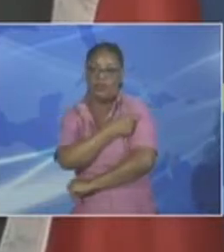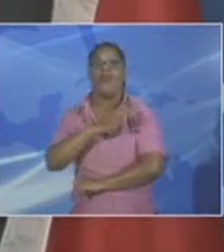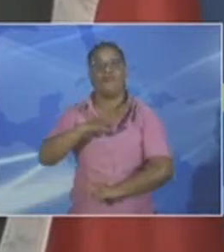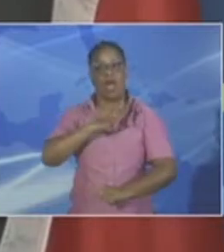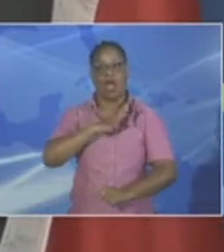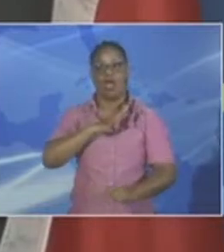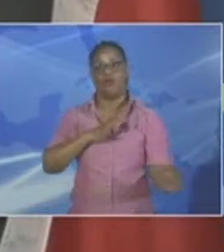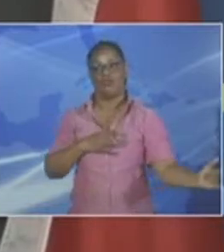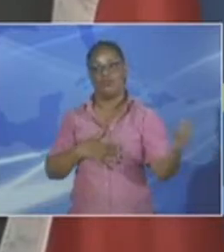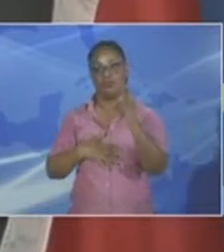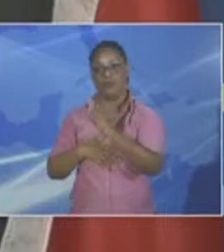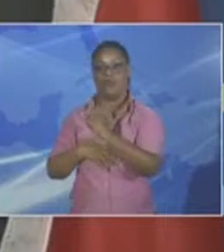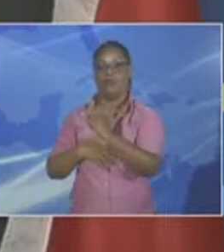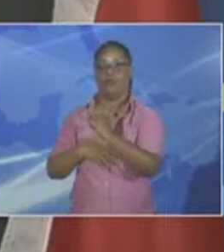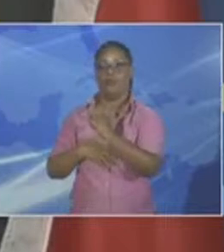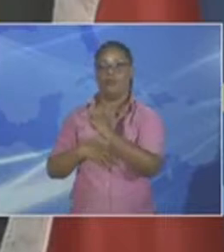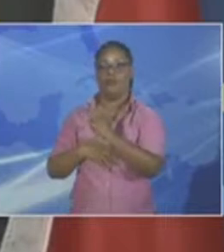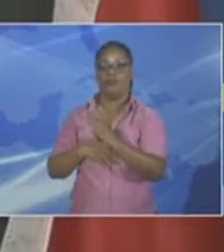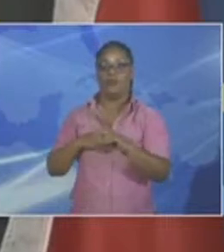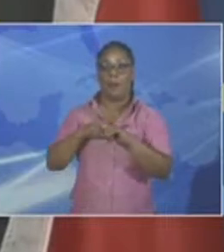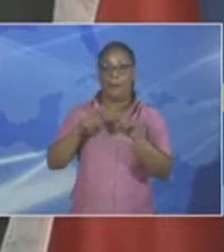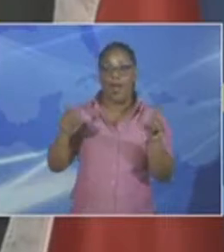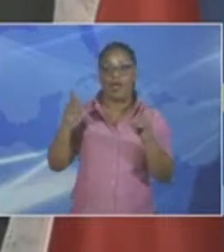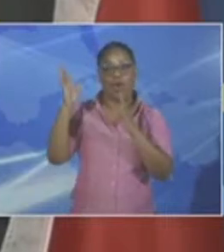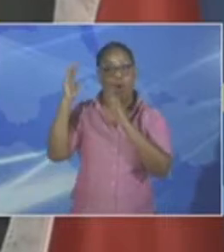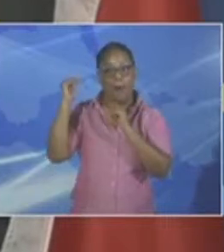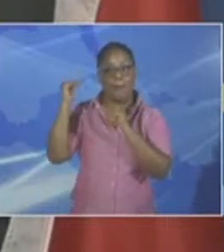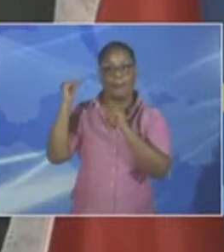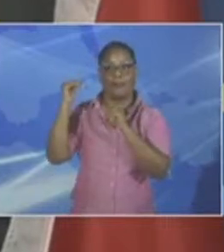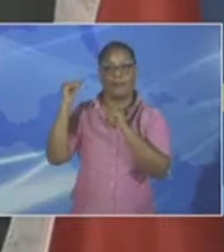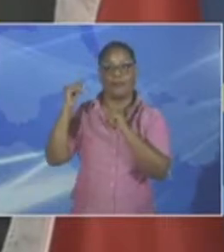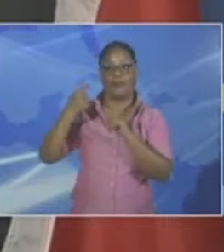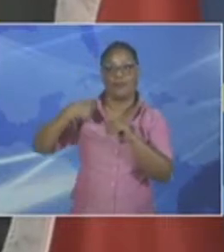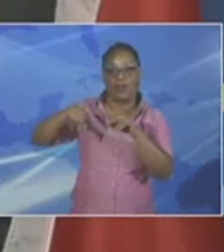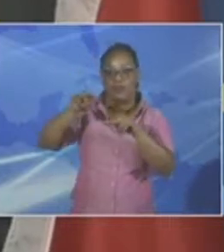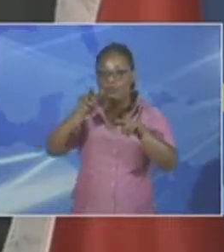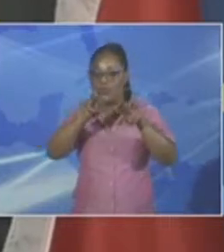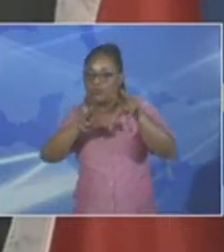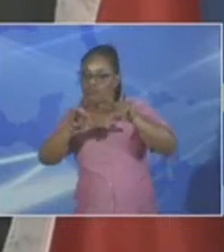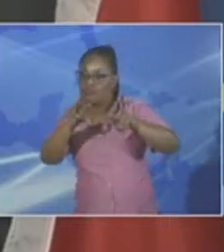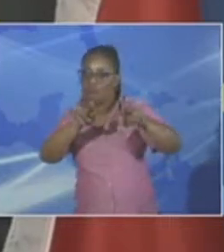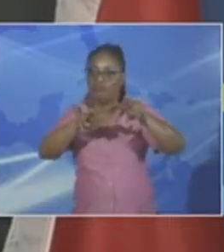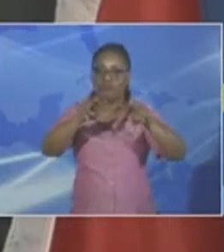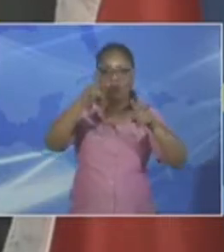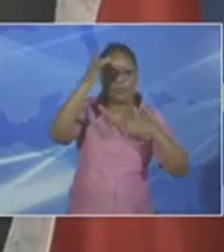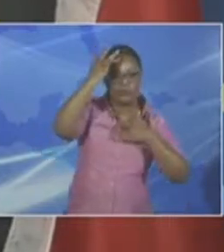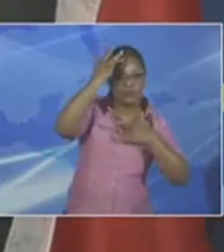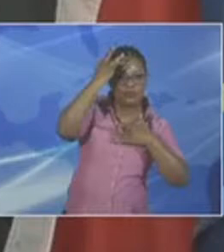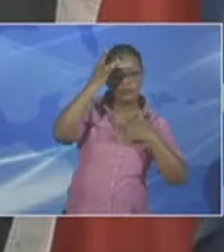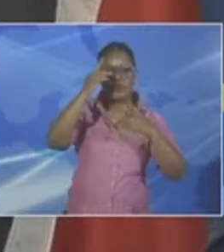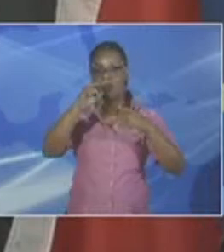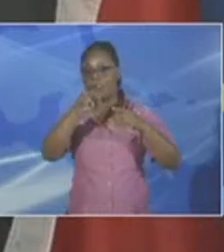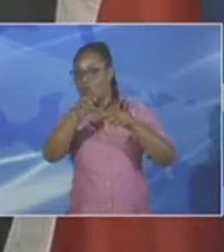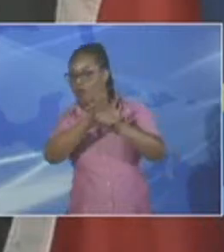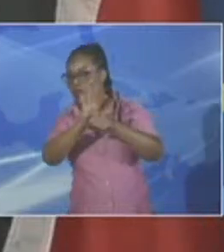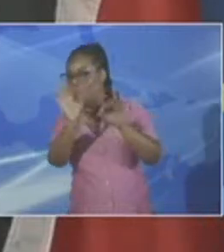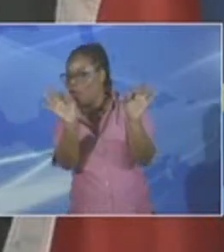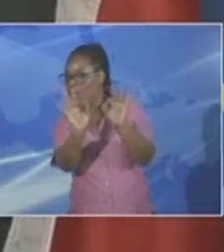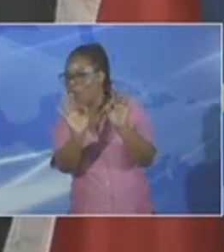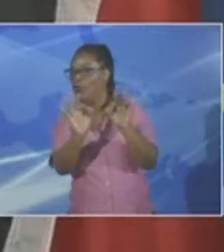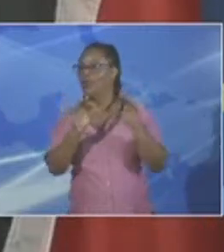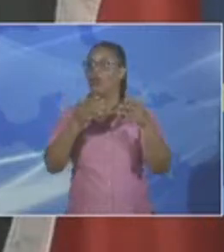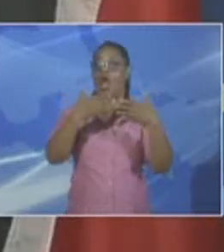what is happening with respect to the biology of the virus and the clinical stories, that we may be able to remove that and all.